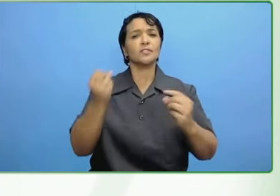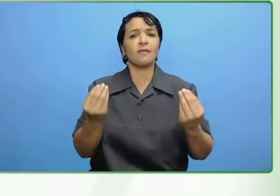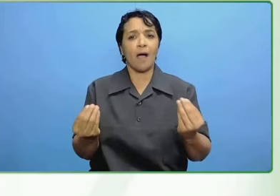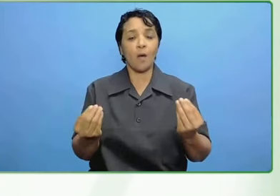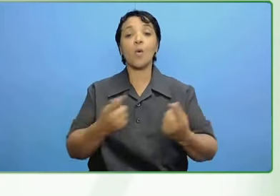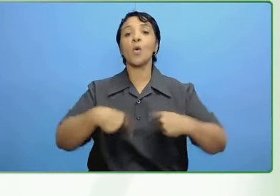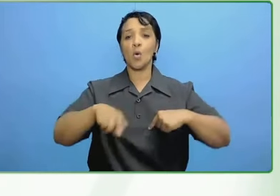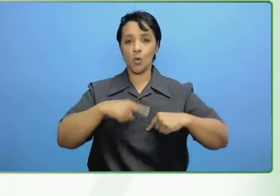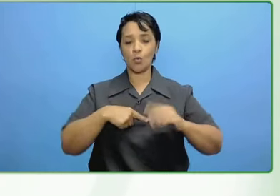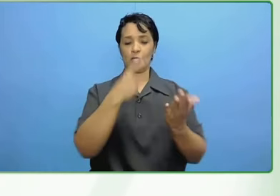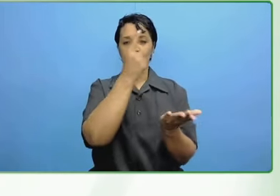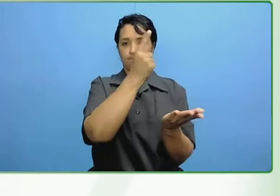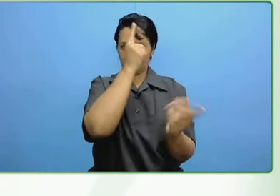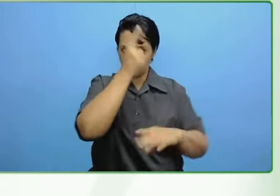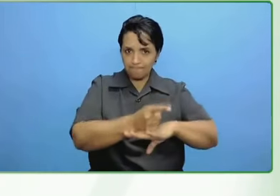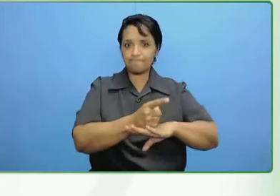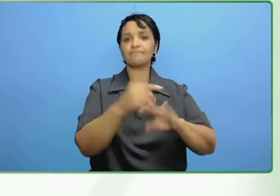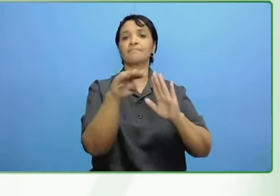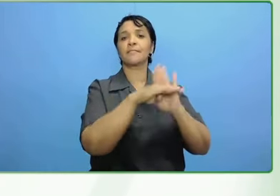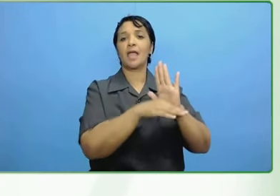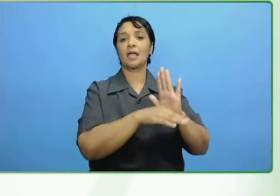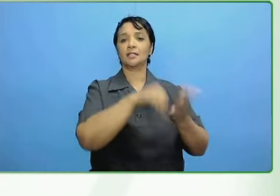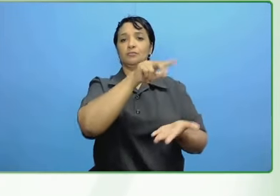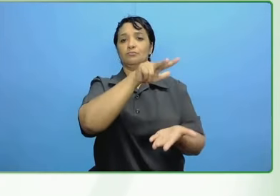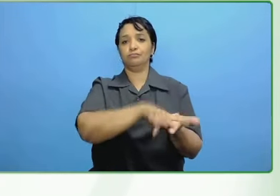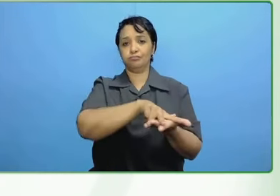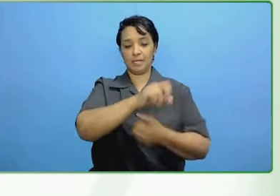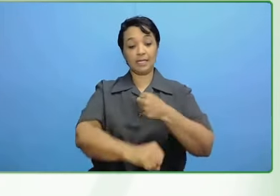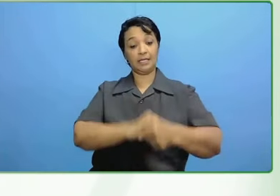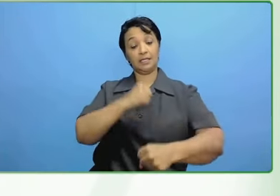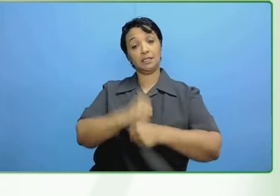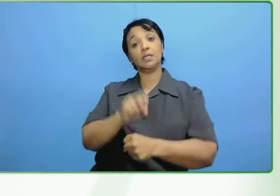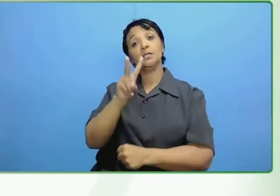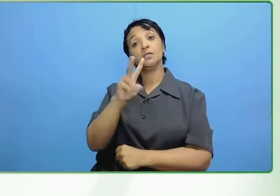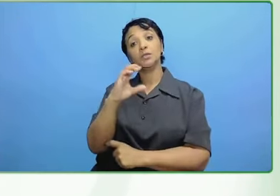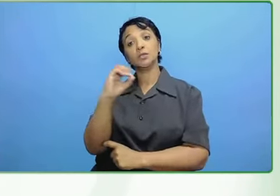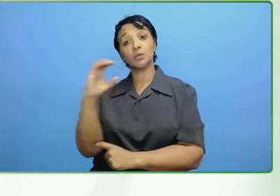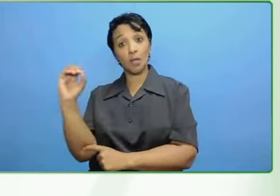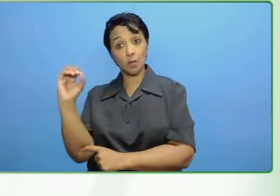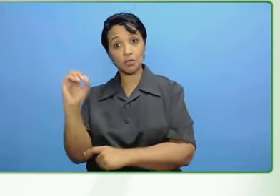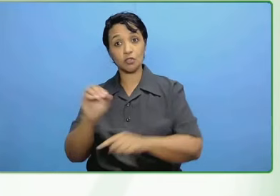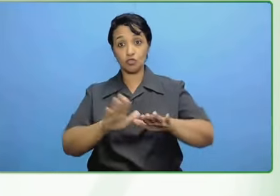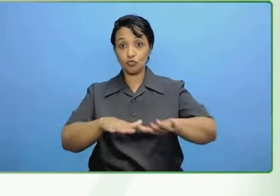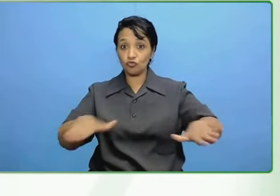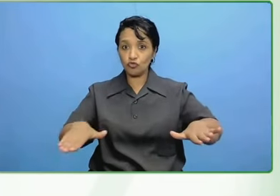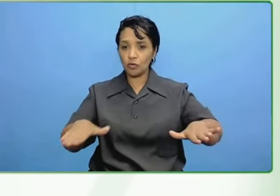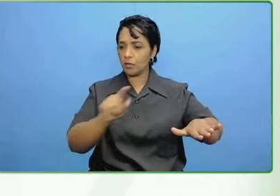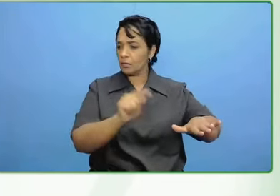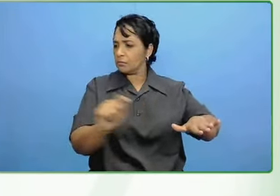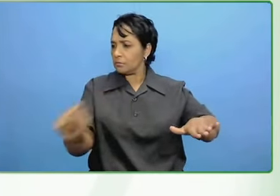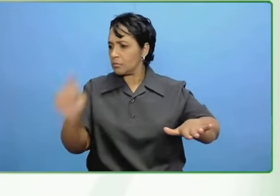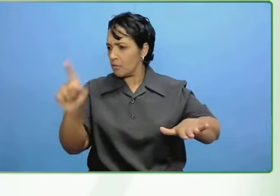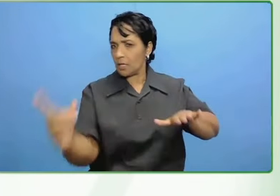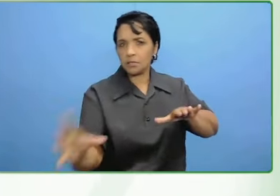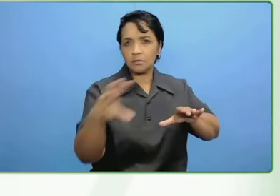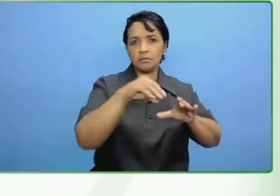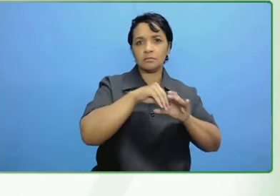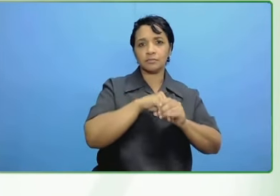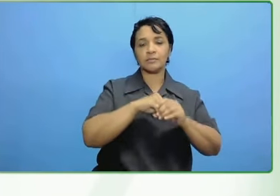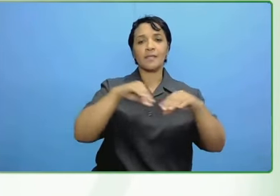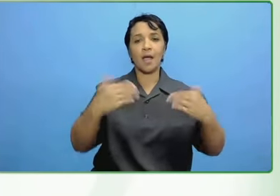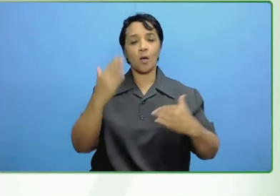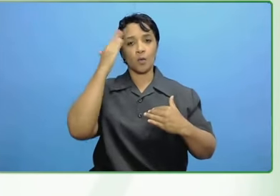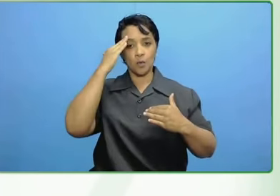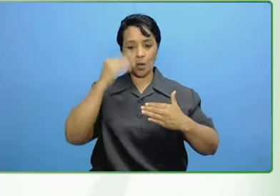Education Act in 2000 to help give every child a common core of knowledge to provide a firm foundation for